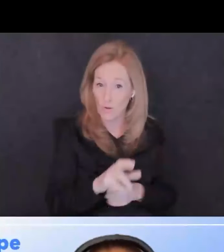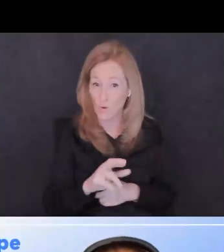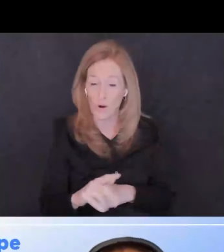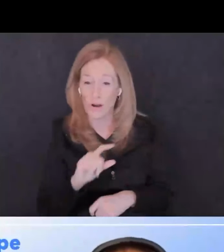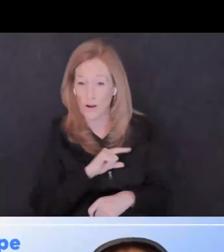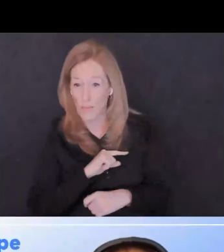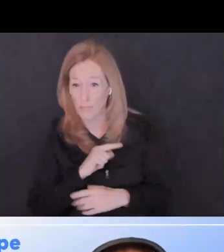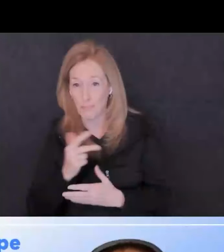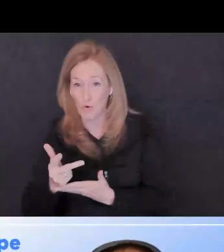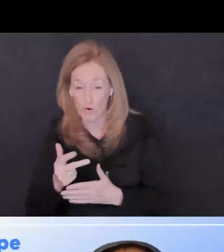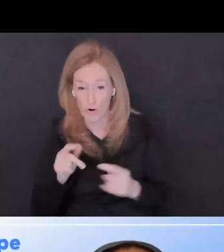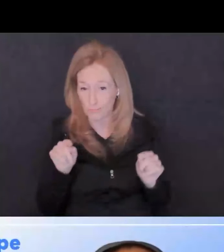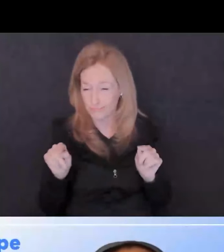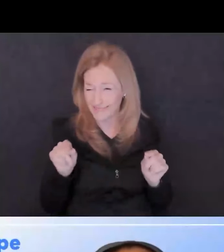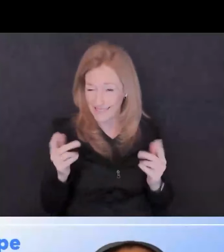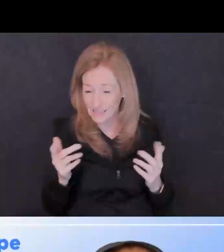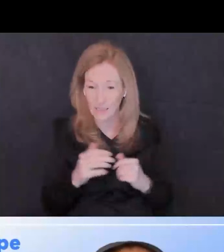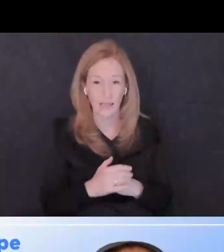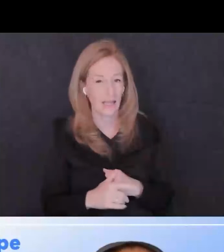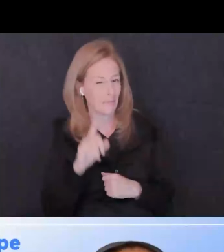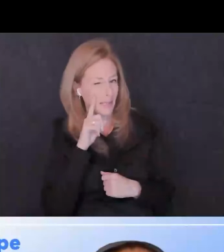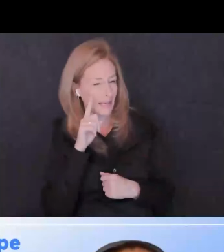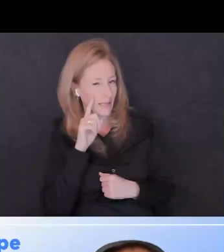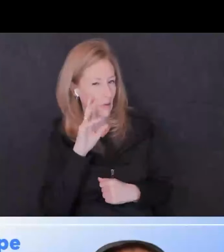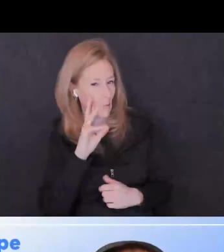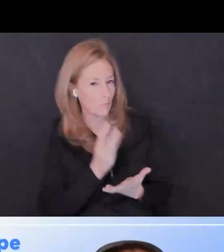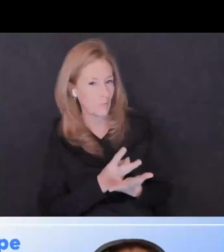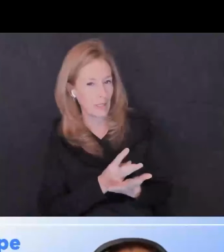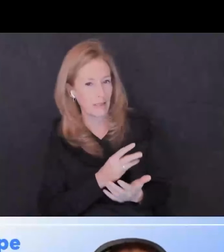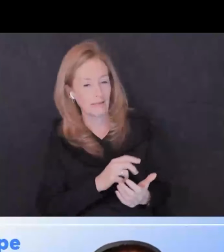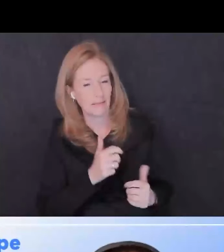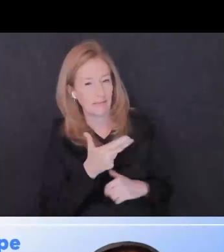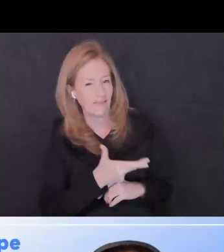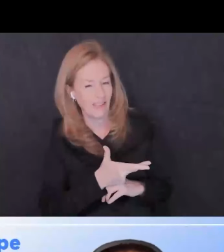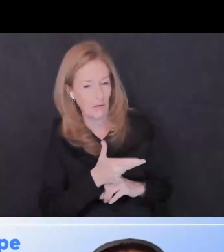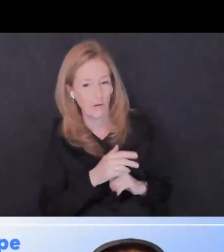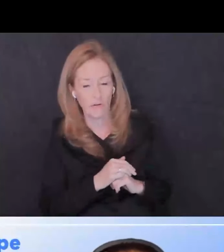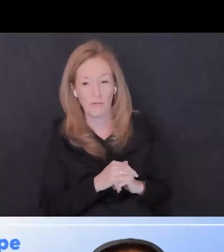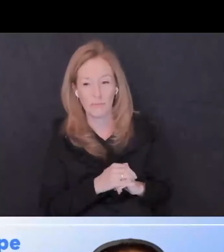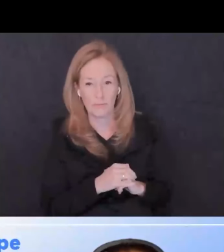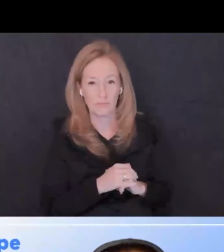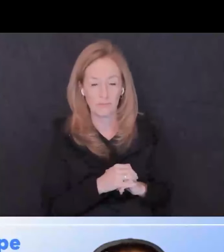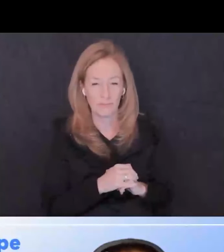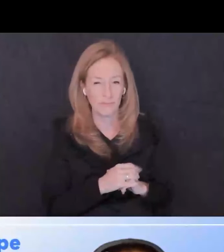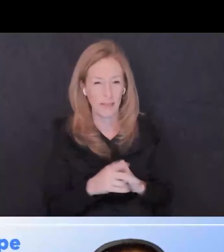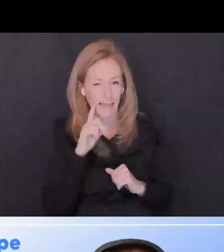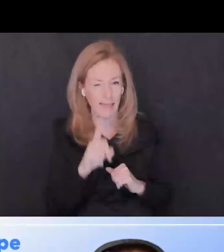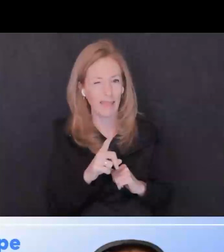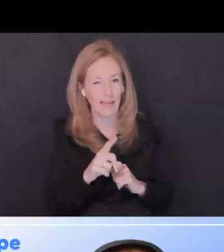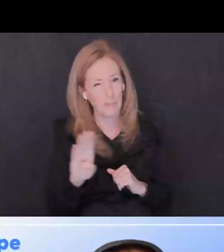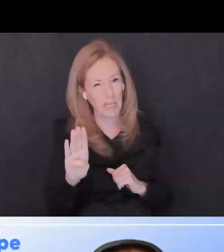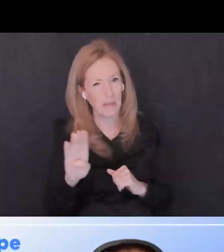My gut is telling me bystander vehicle. I think I'm going to go with